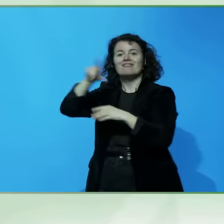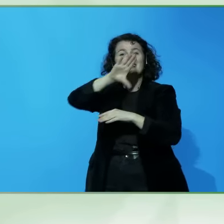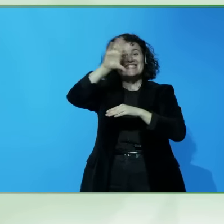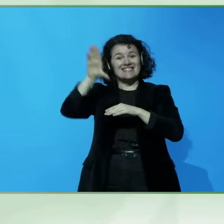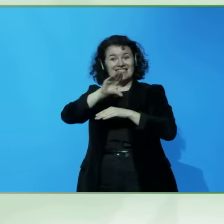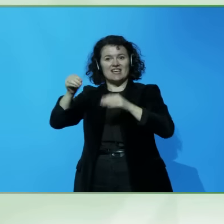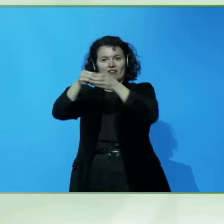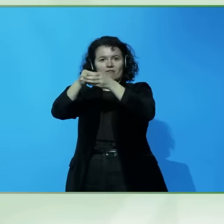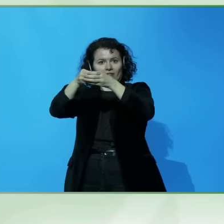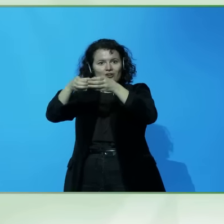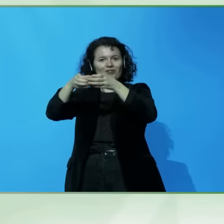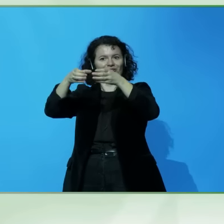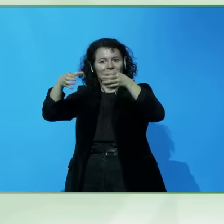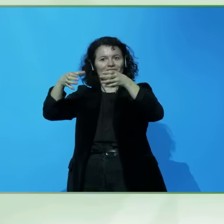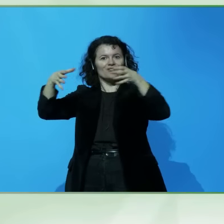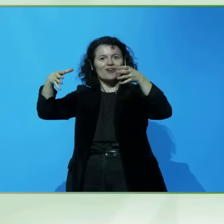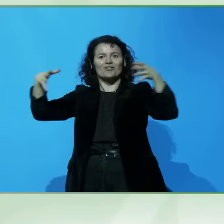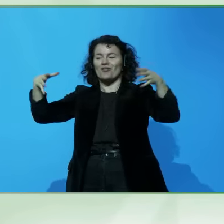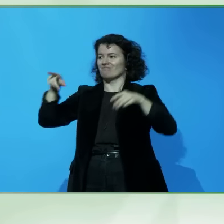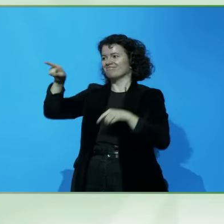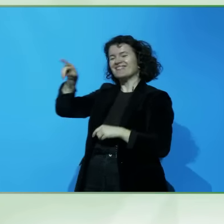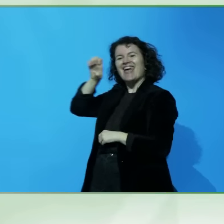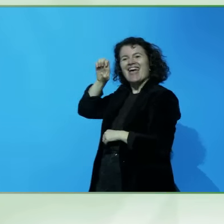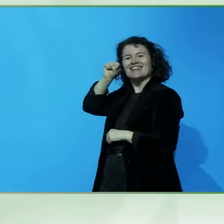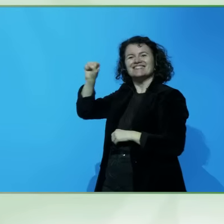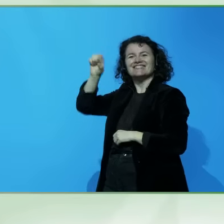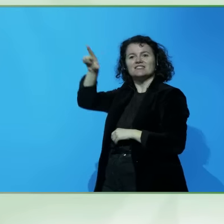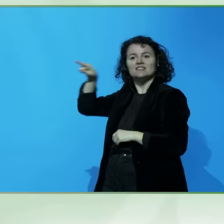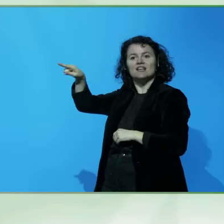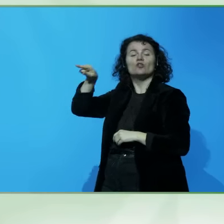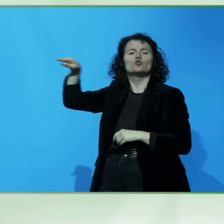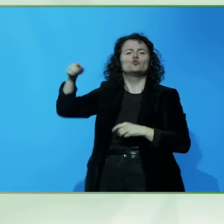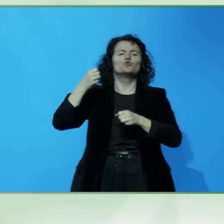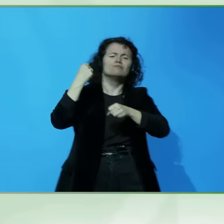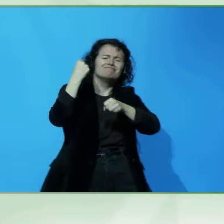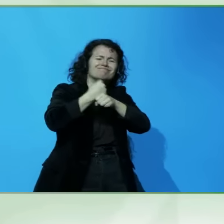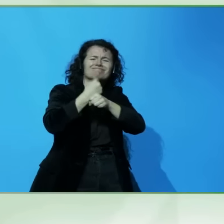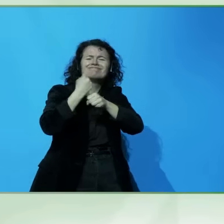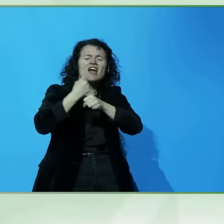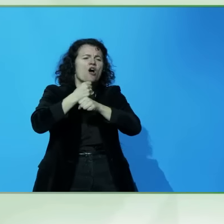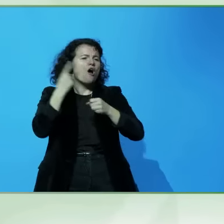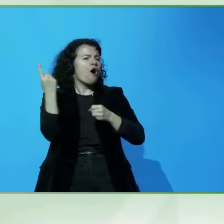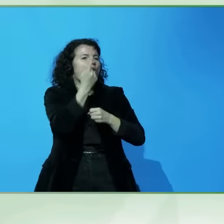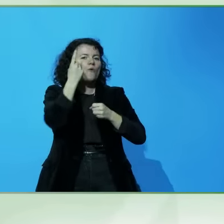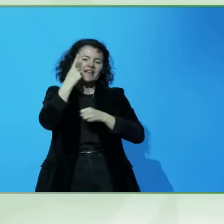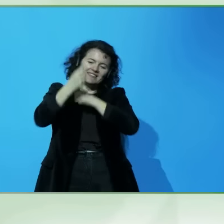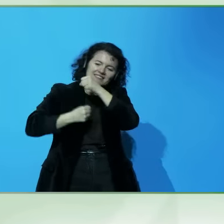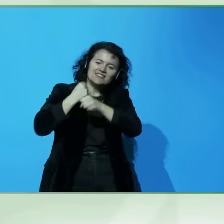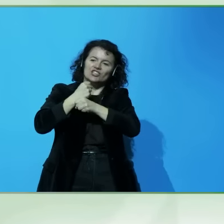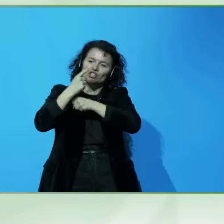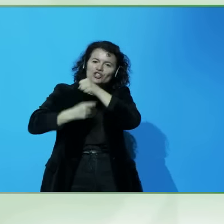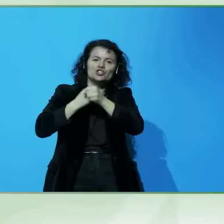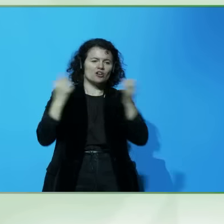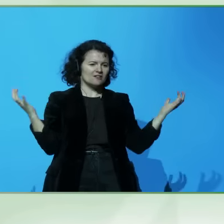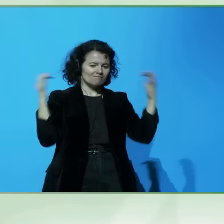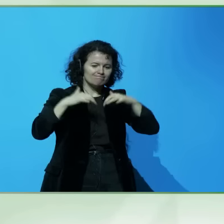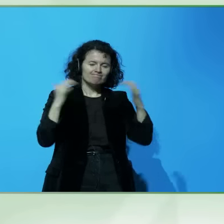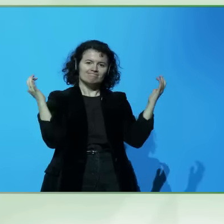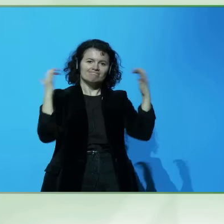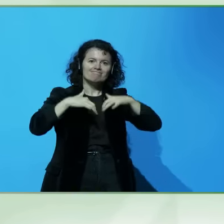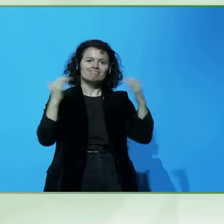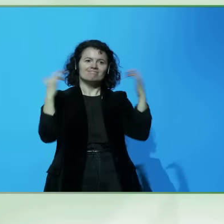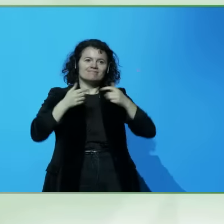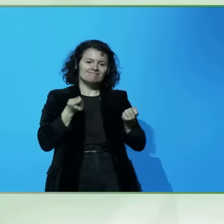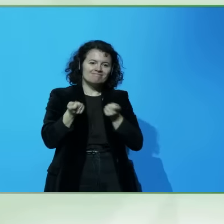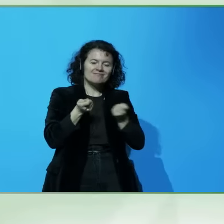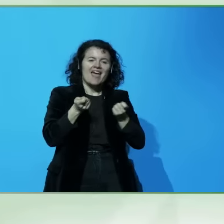Martin, year after year, you create a space to showcase new ideas, expand this community, and inspire lasting change, and we are